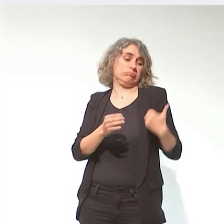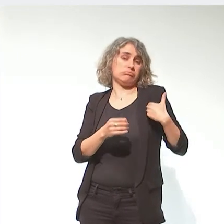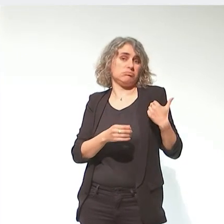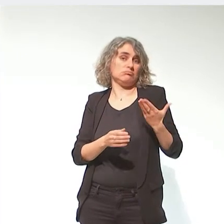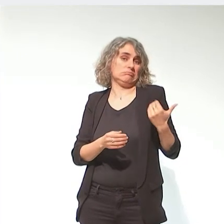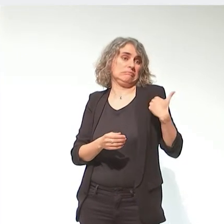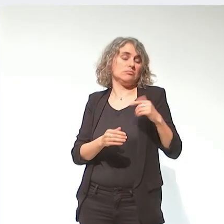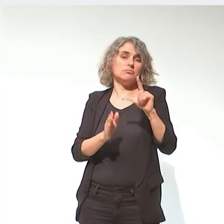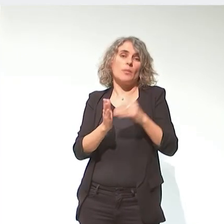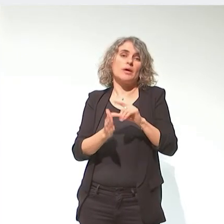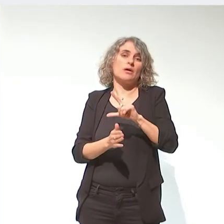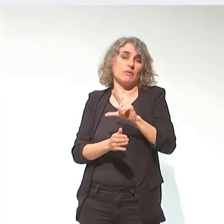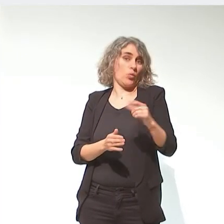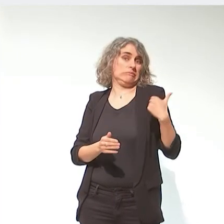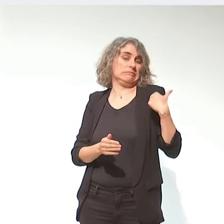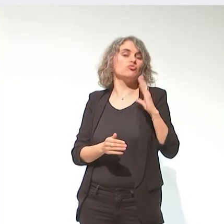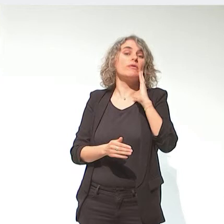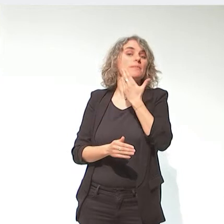January, and we could